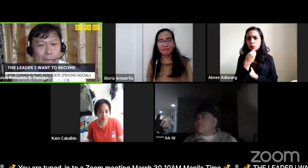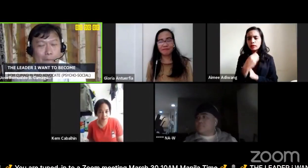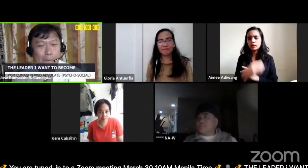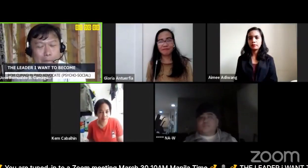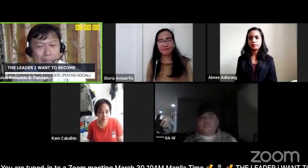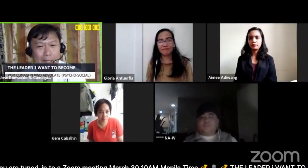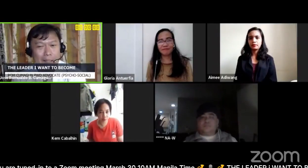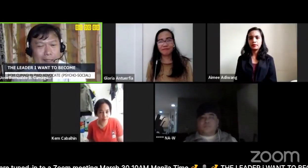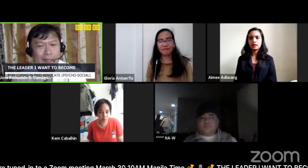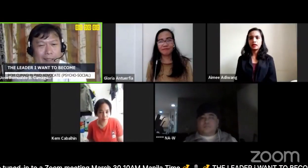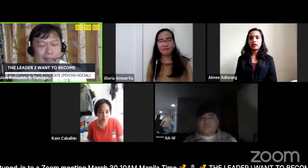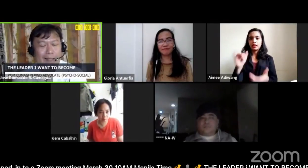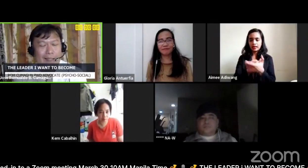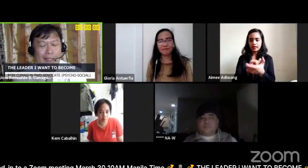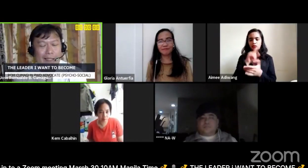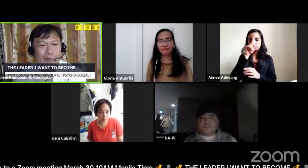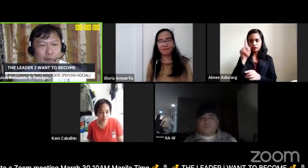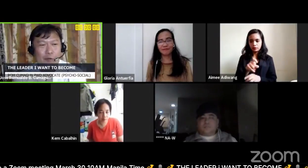So